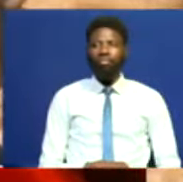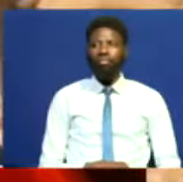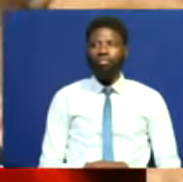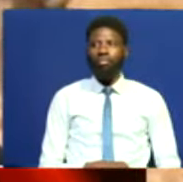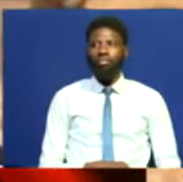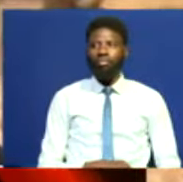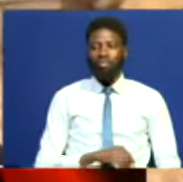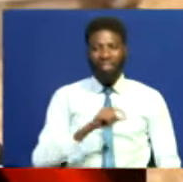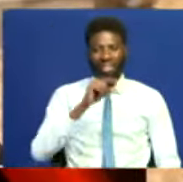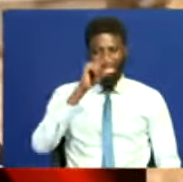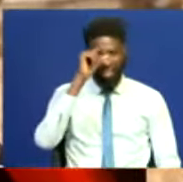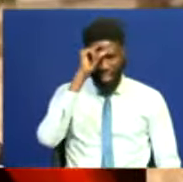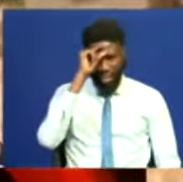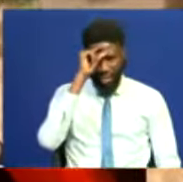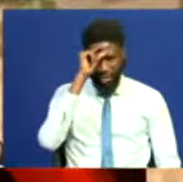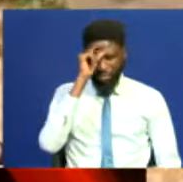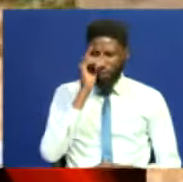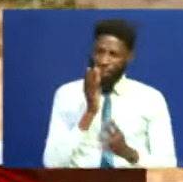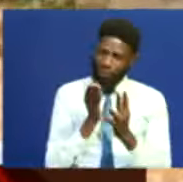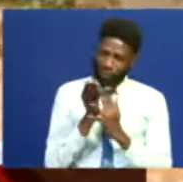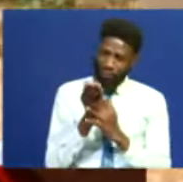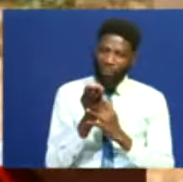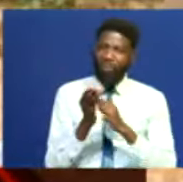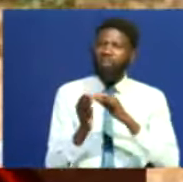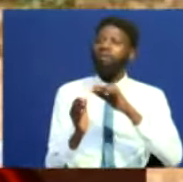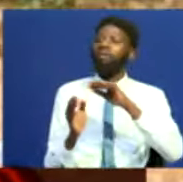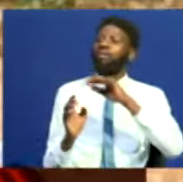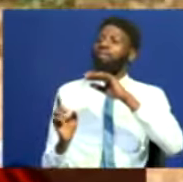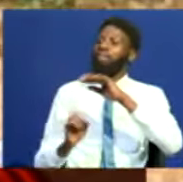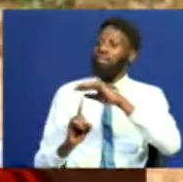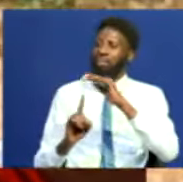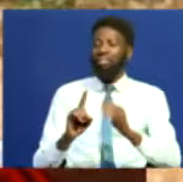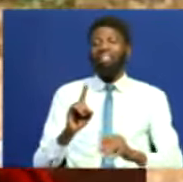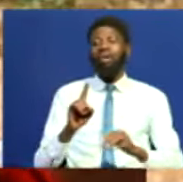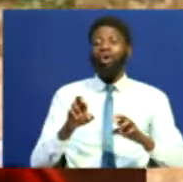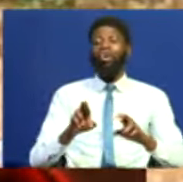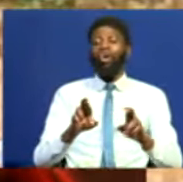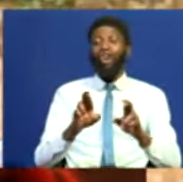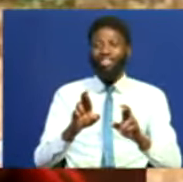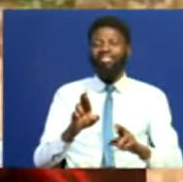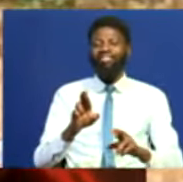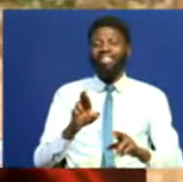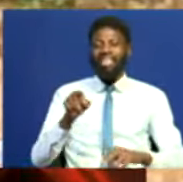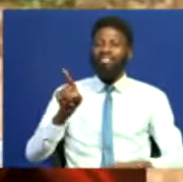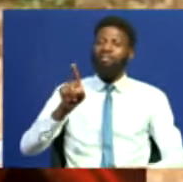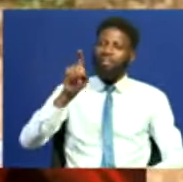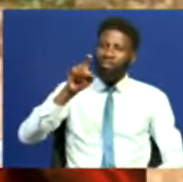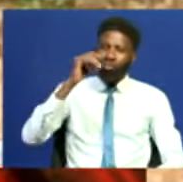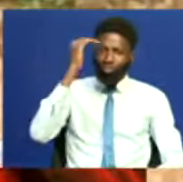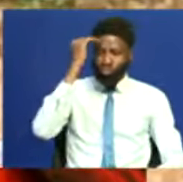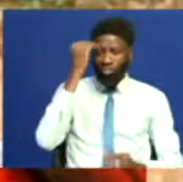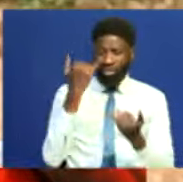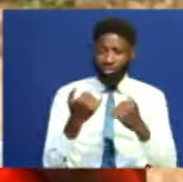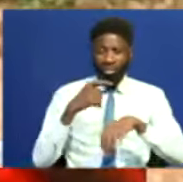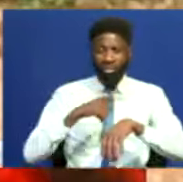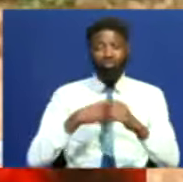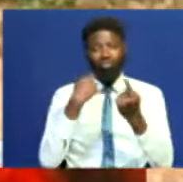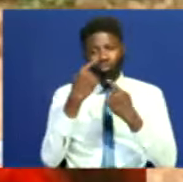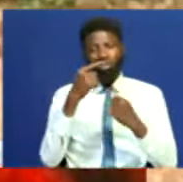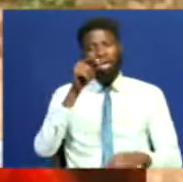Serikali kupitia kwa waziri wa barabara aweze kujua saa hii tunapoongea regional